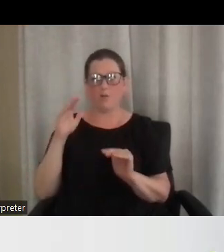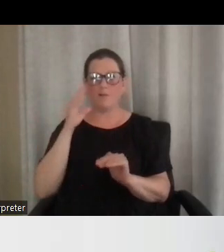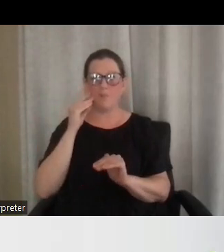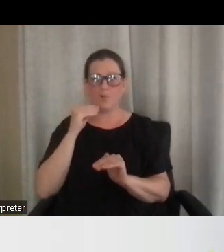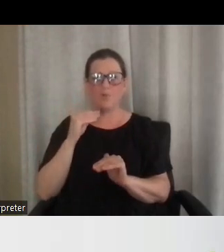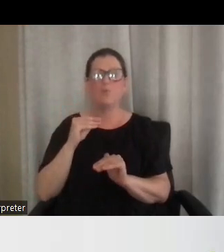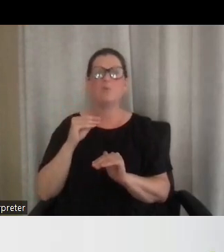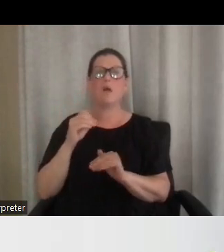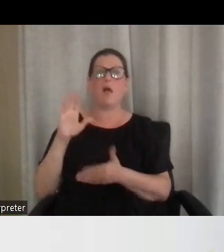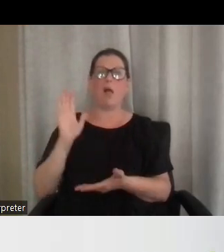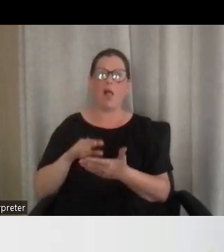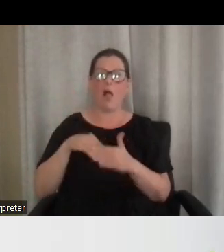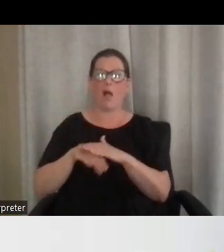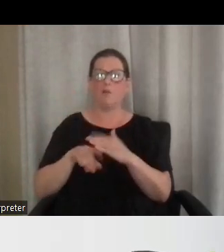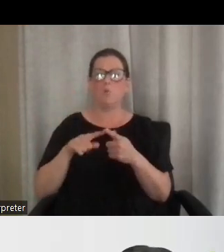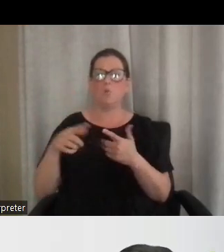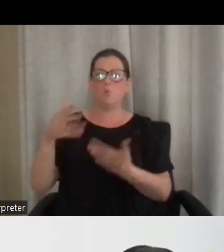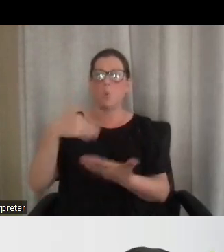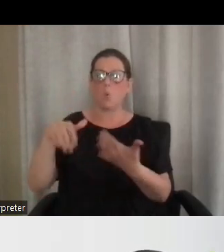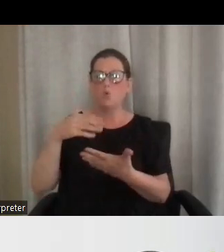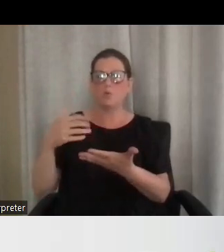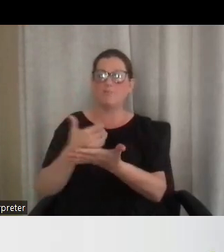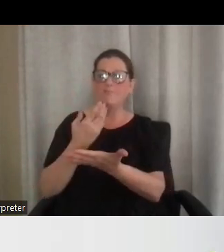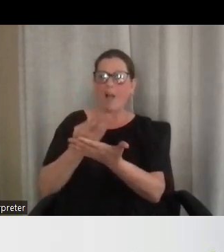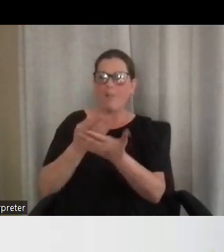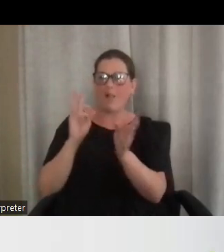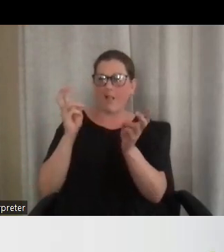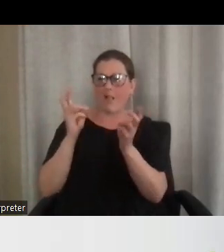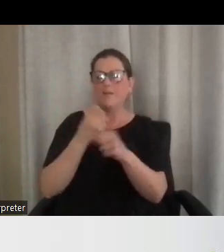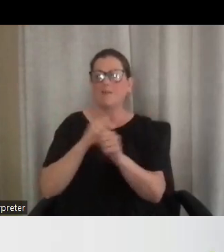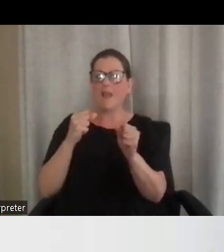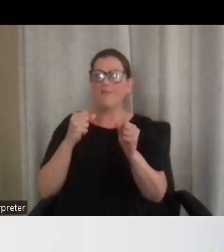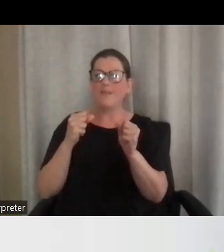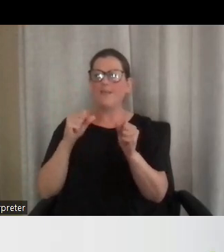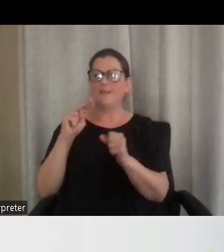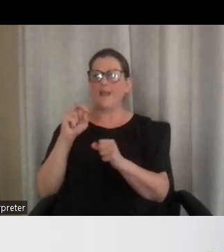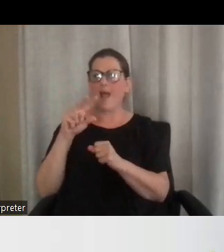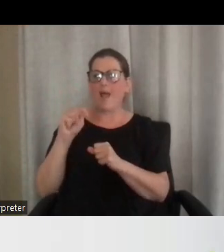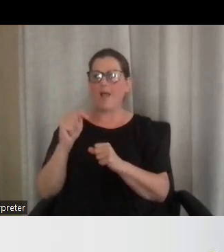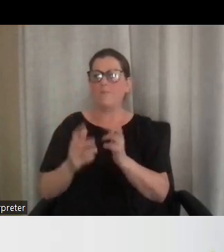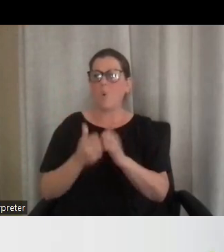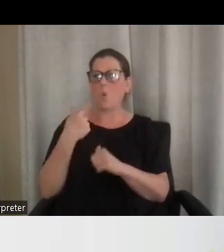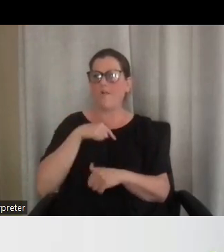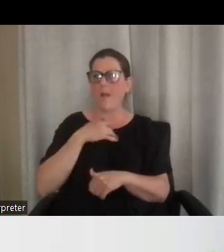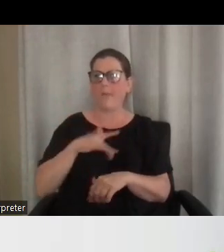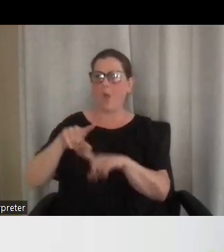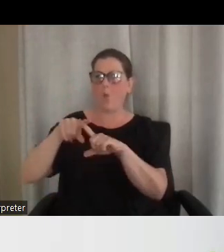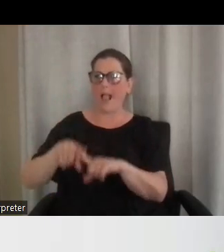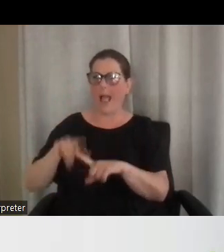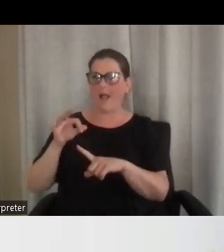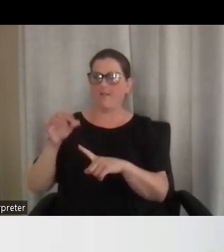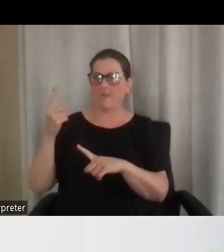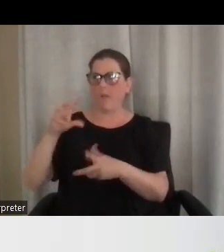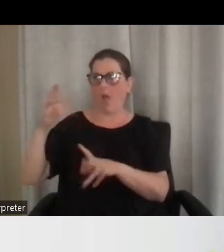a reduced access to the social capital or safety net that many of us rely on when